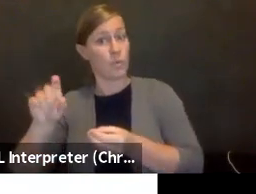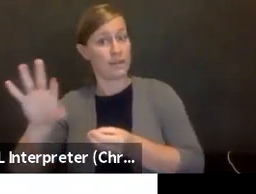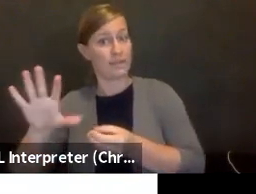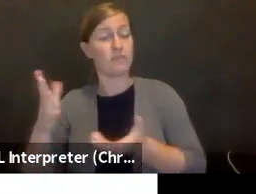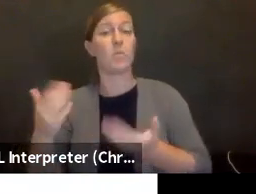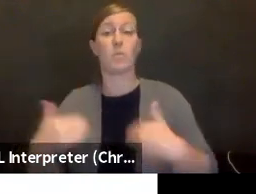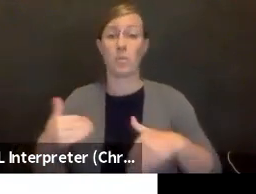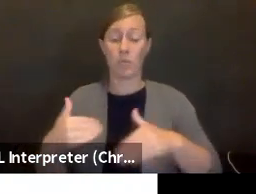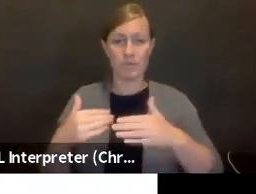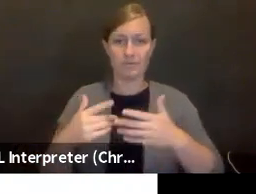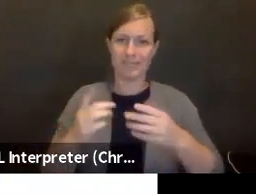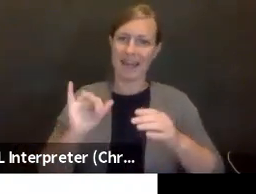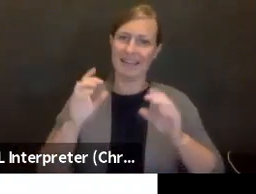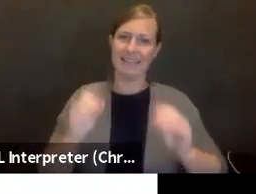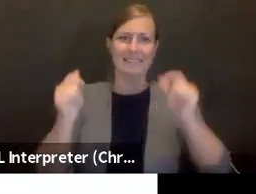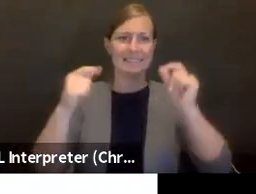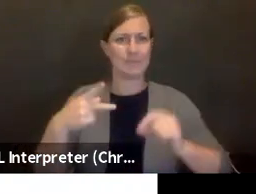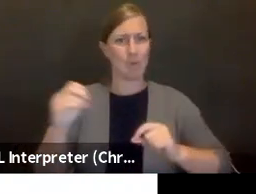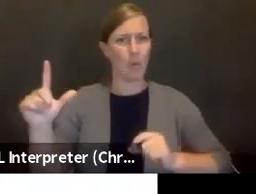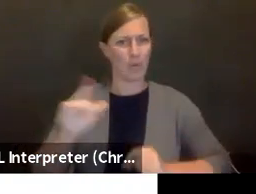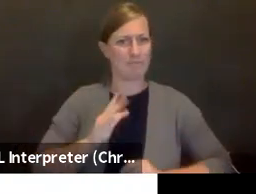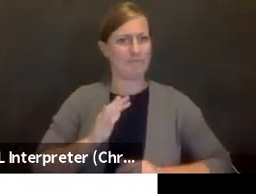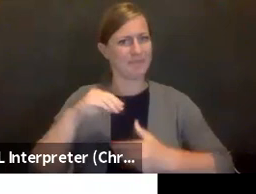Instant poll within Zoom.